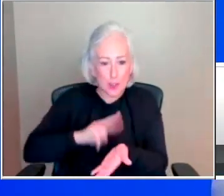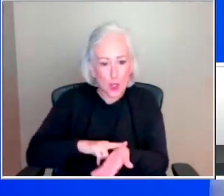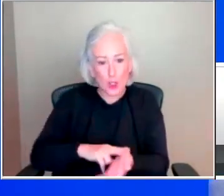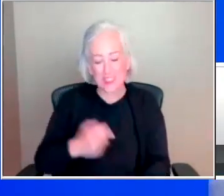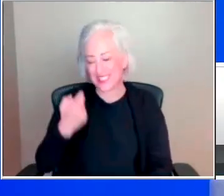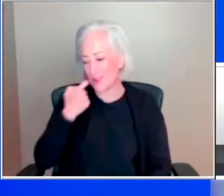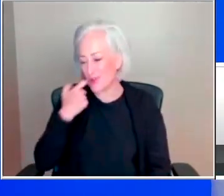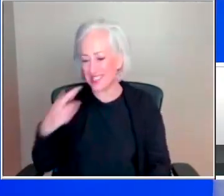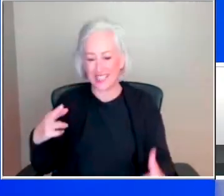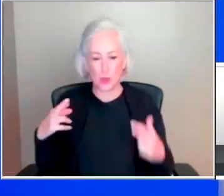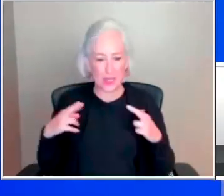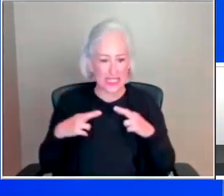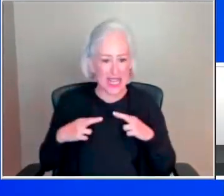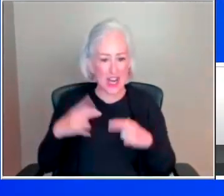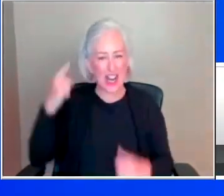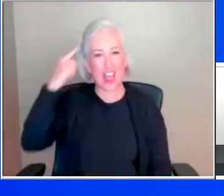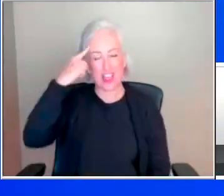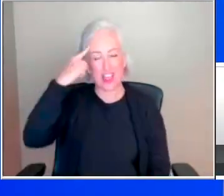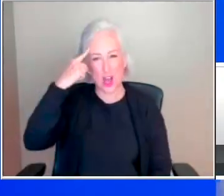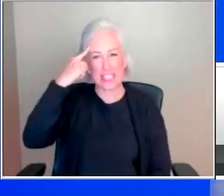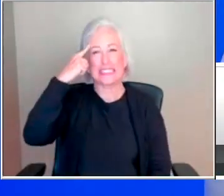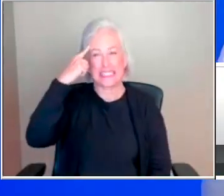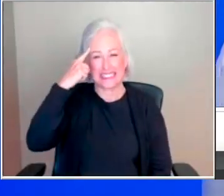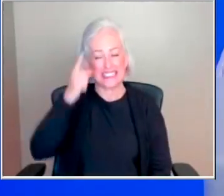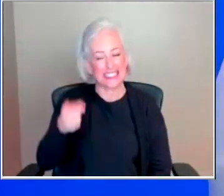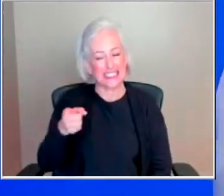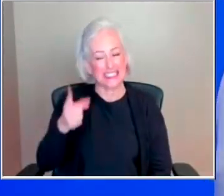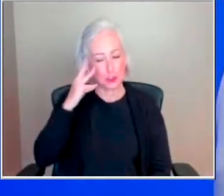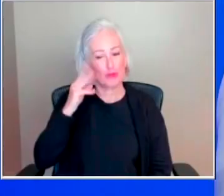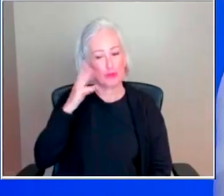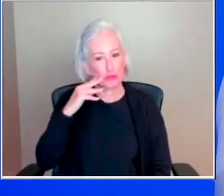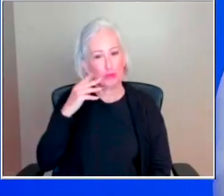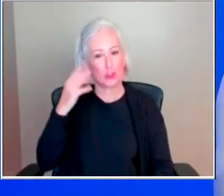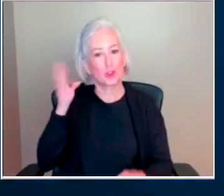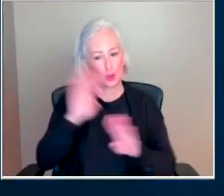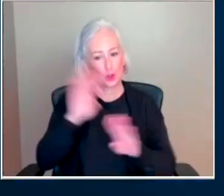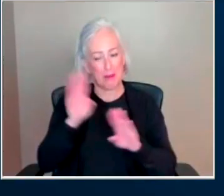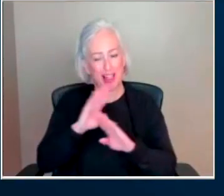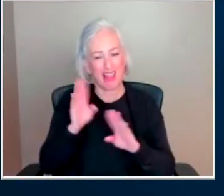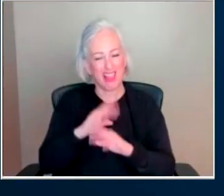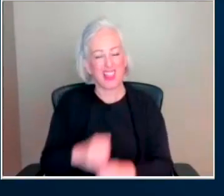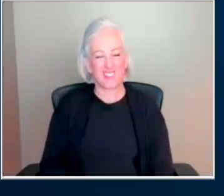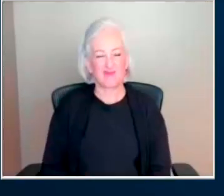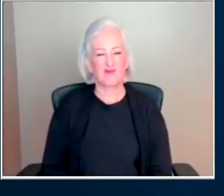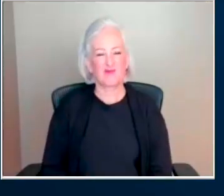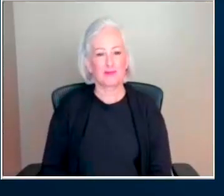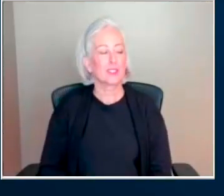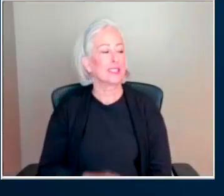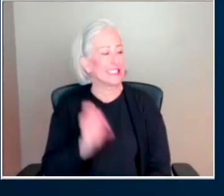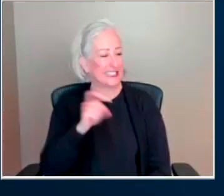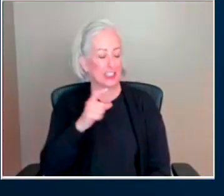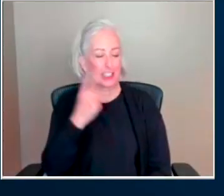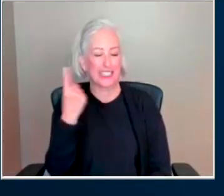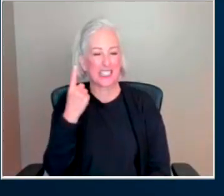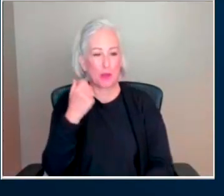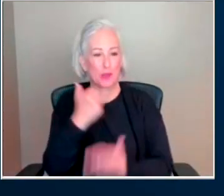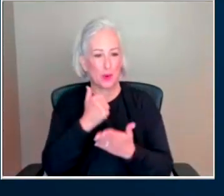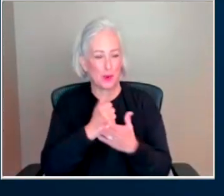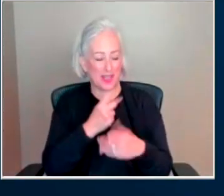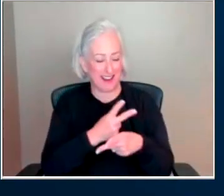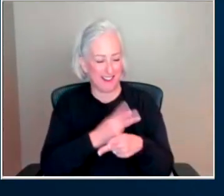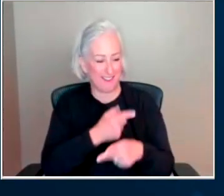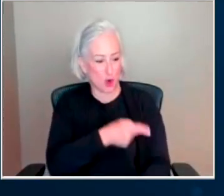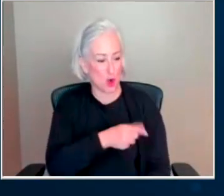thought, she's in trouble. She's let this go. Yeah, she needs someone to take care of. It's her turn now.